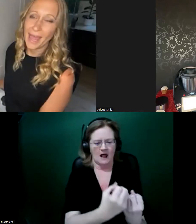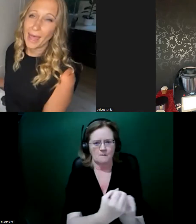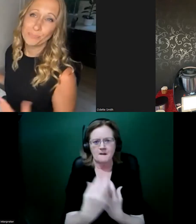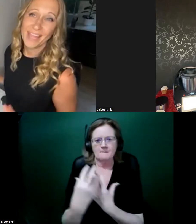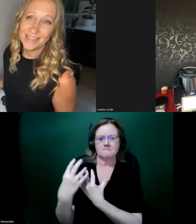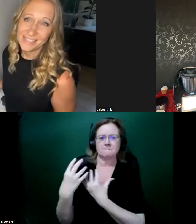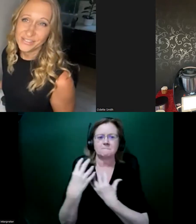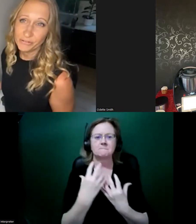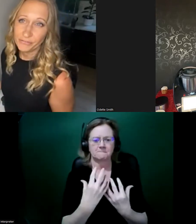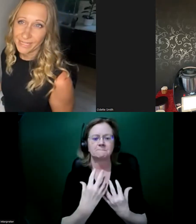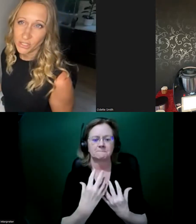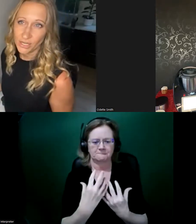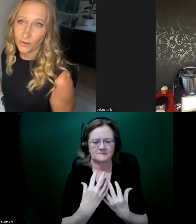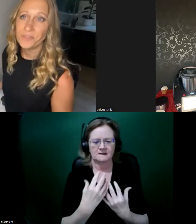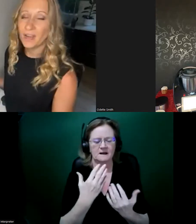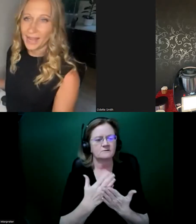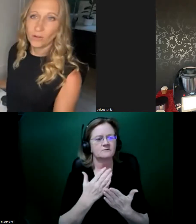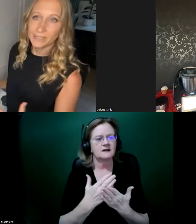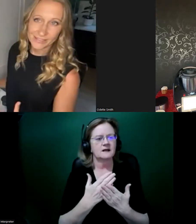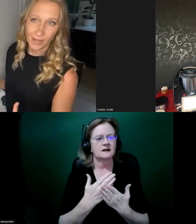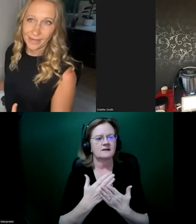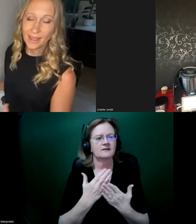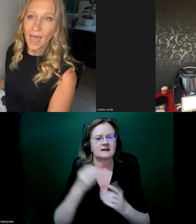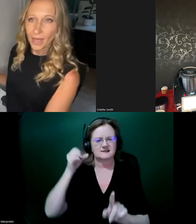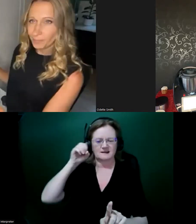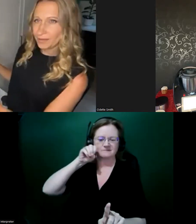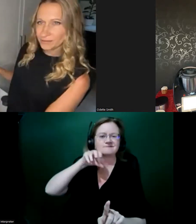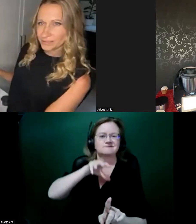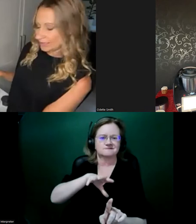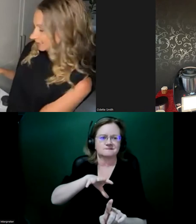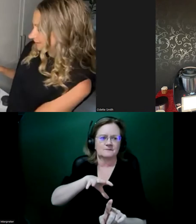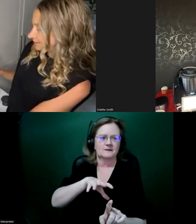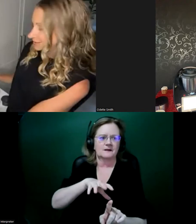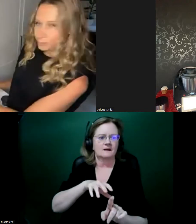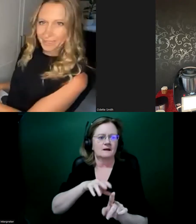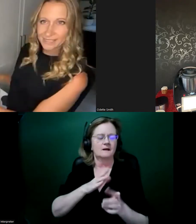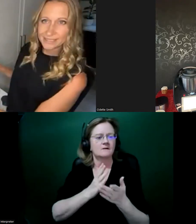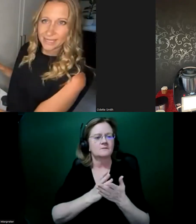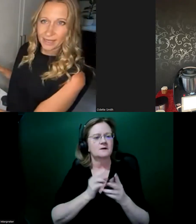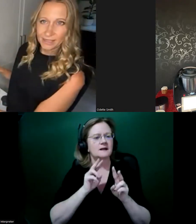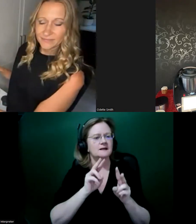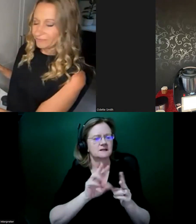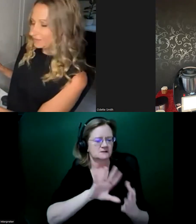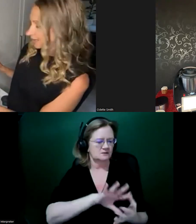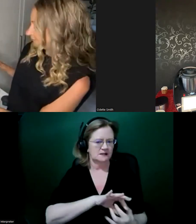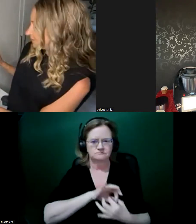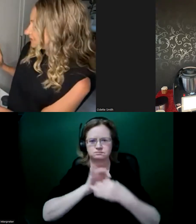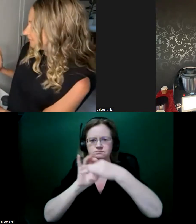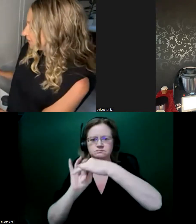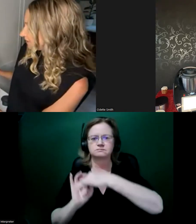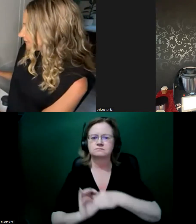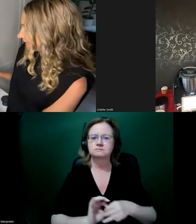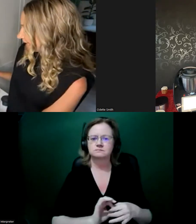it, and that's just the reflection of the light on the screen. It looks like it just sort of blends together.